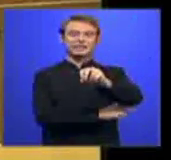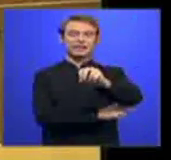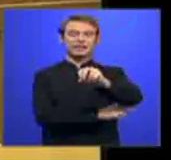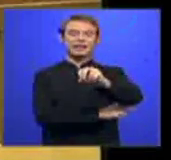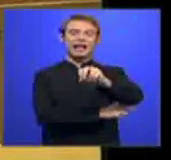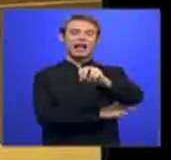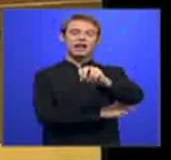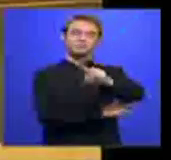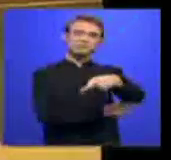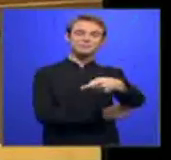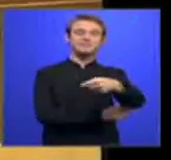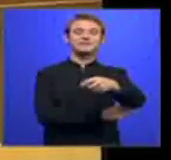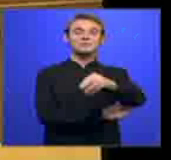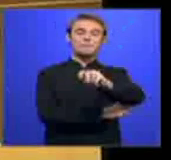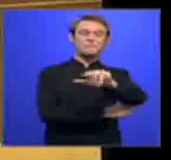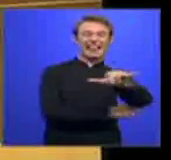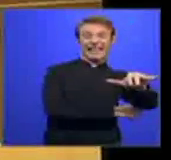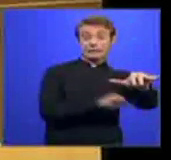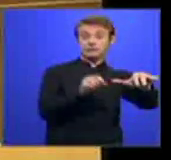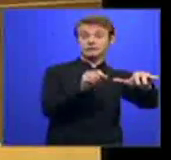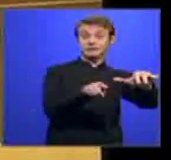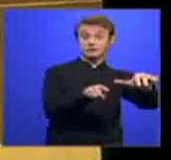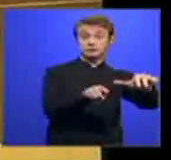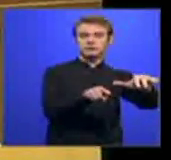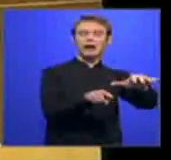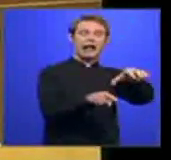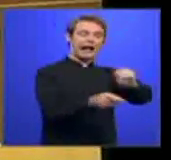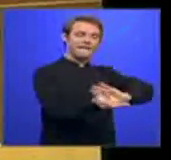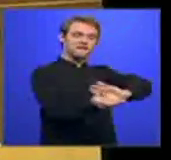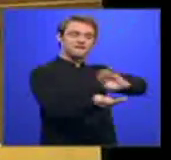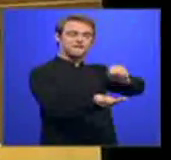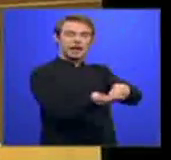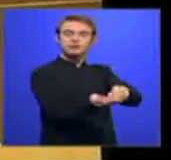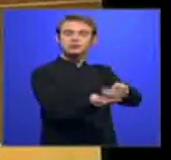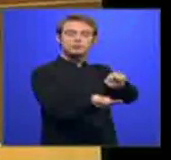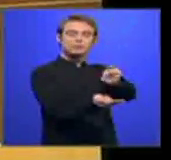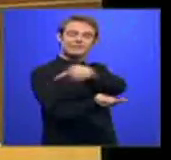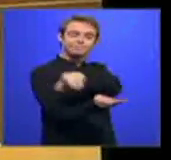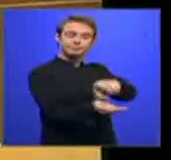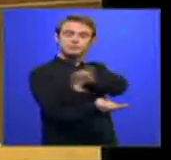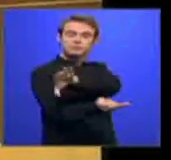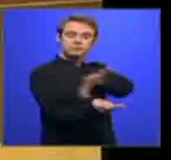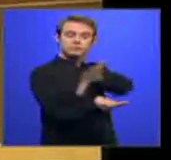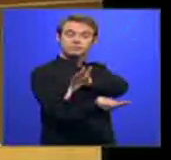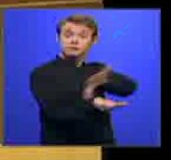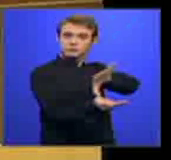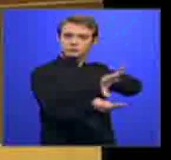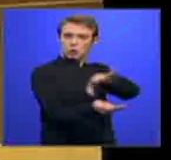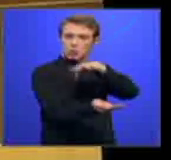Fund last year. To date, over 400 million